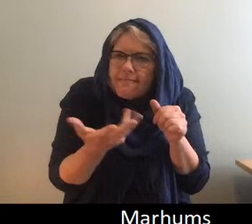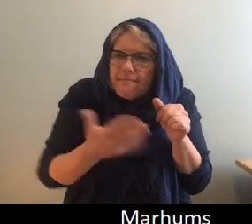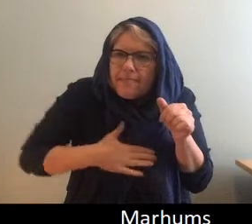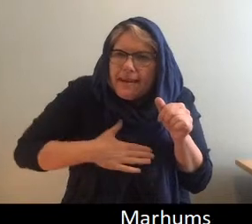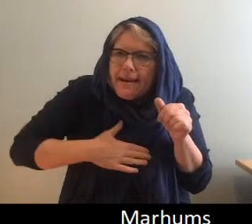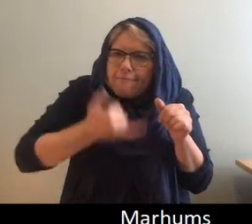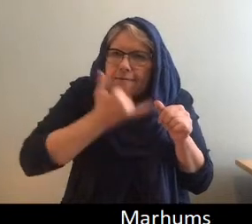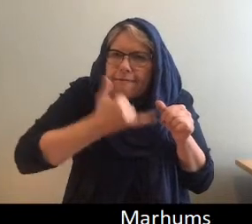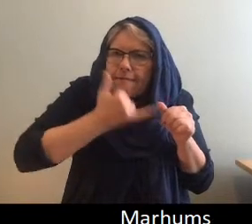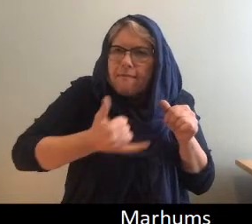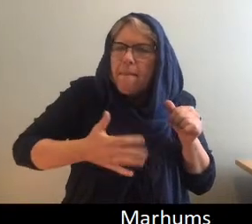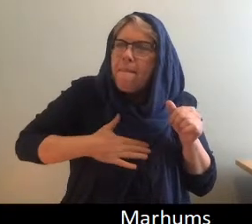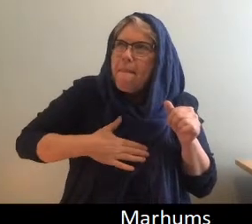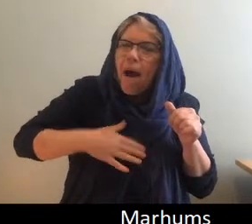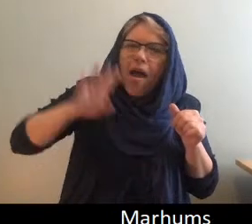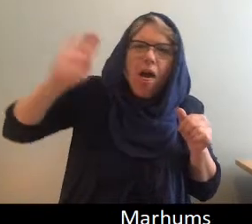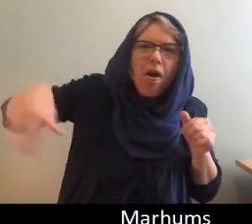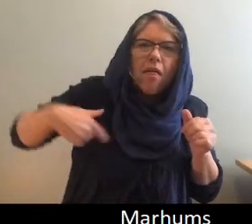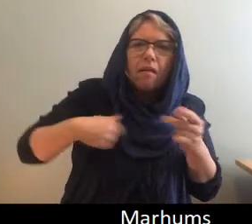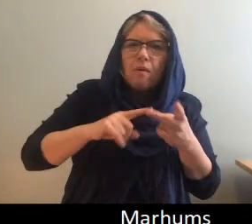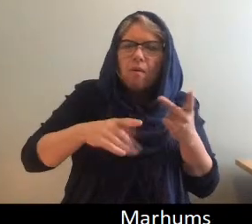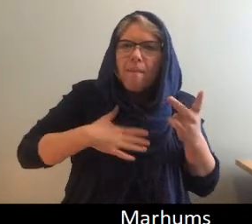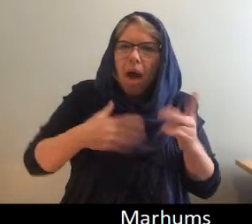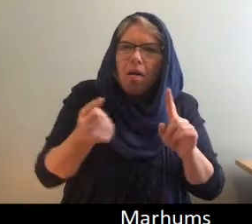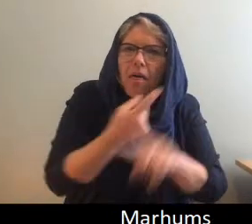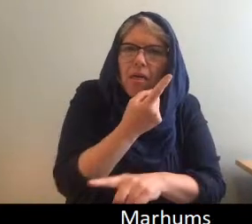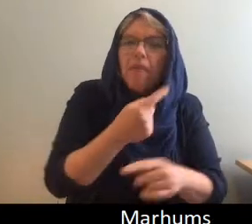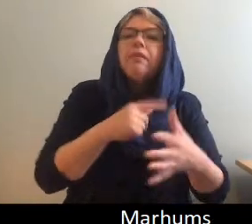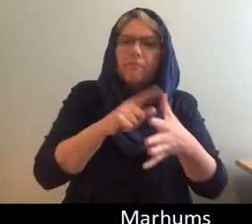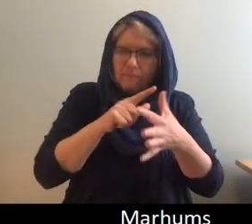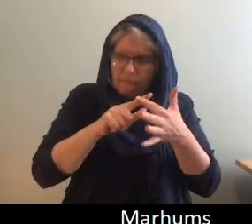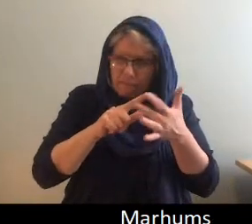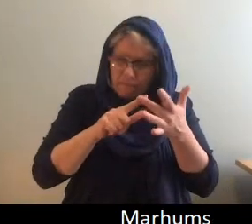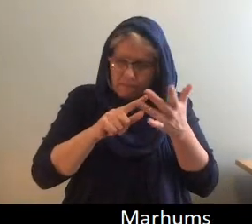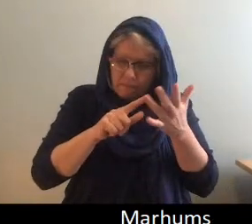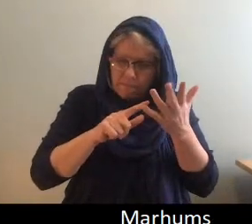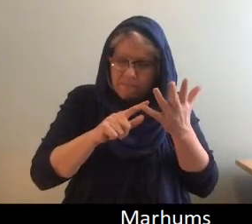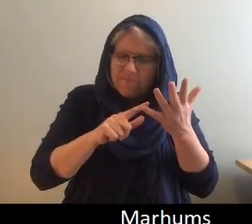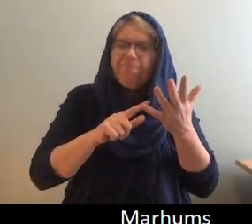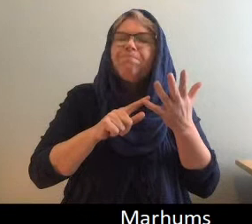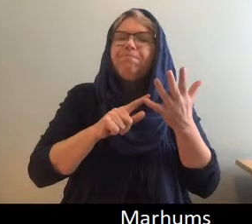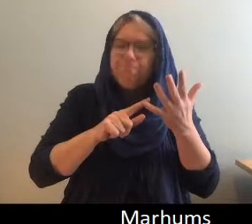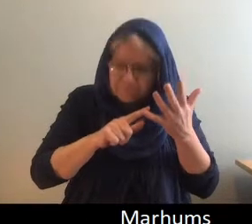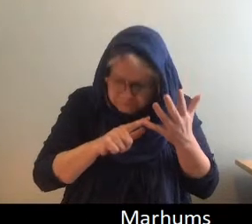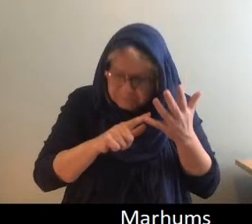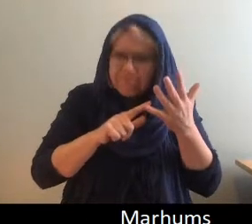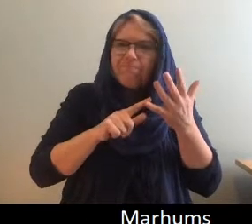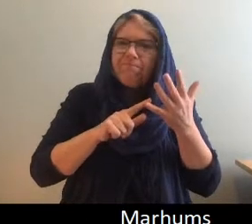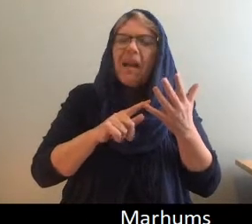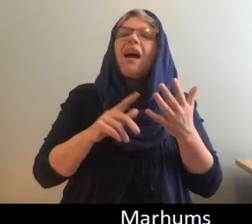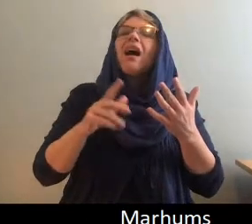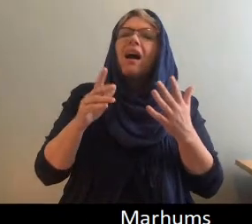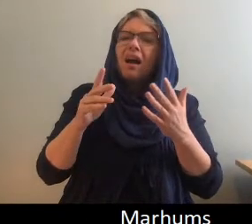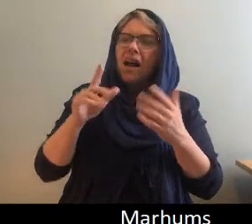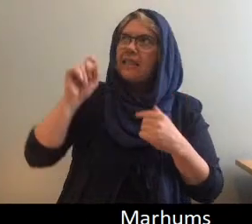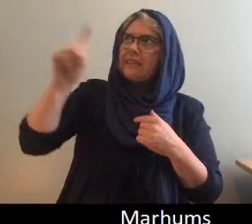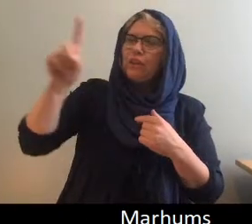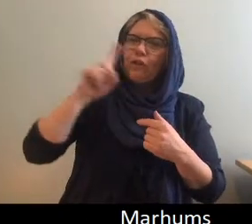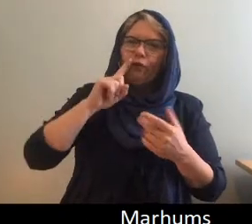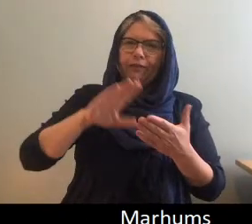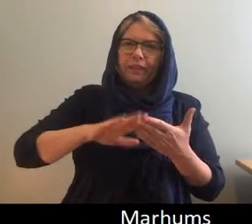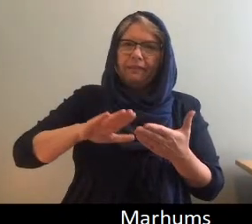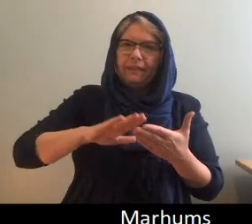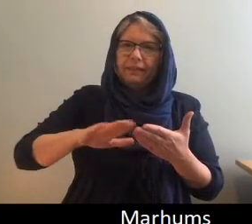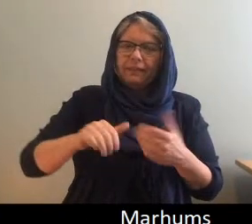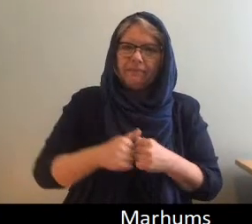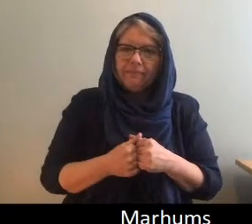justice to these acts of worship. We have not done justice to the Holy Quran. Have we tried to understand the Quran as it is